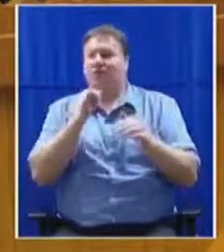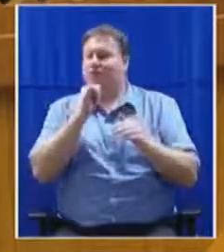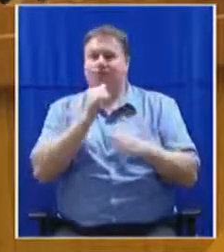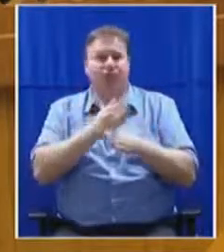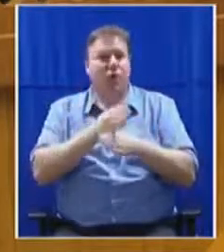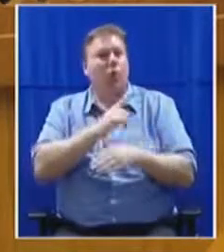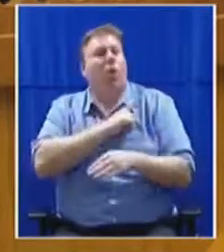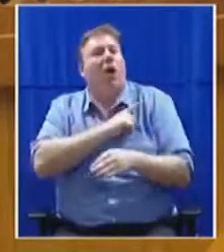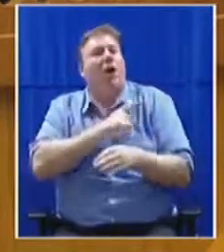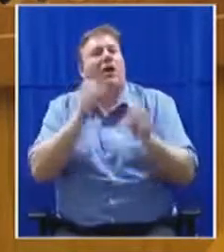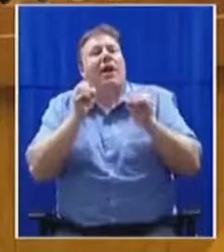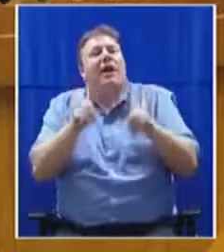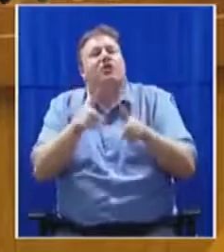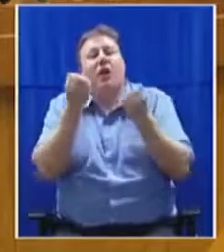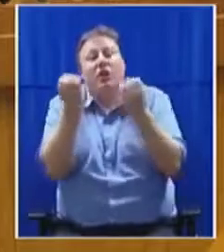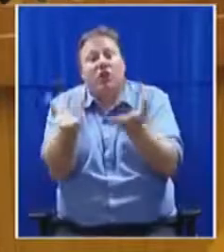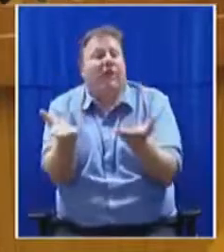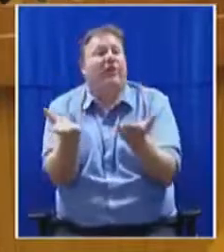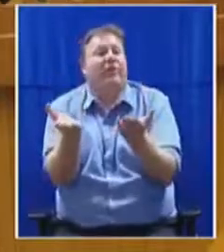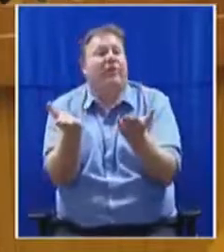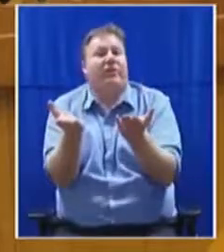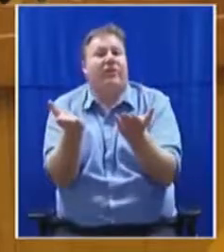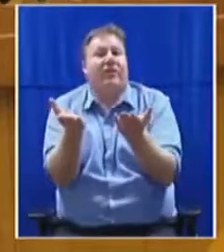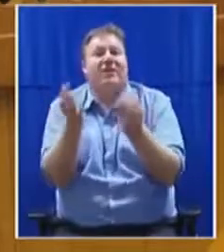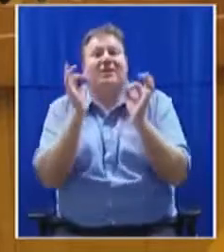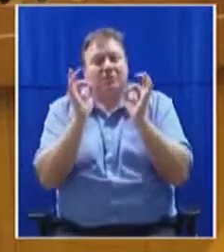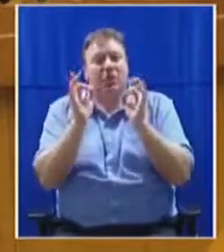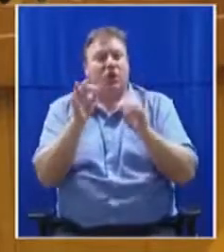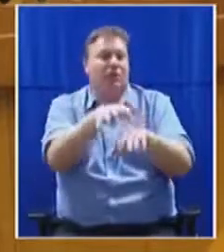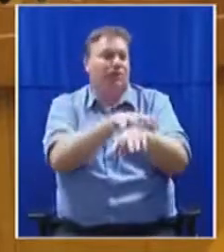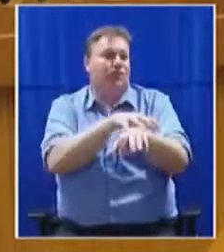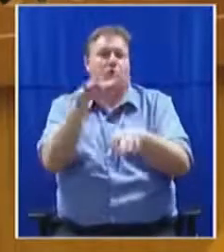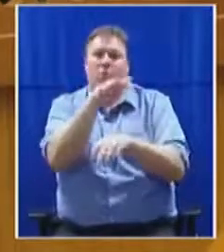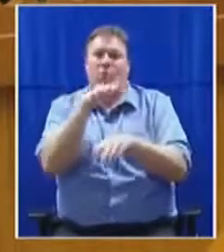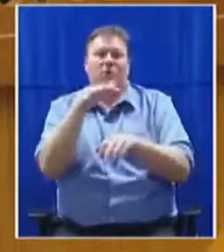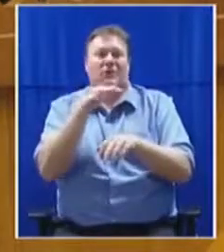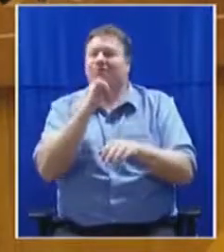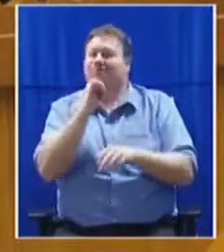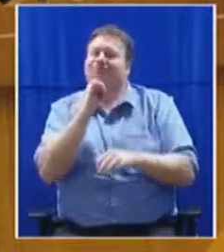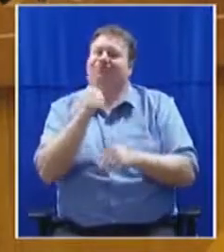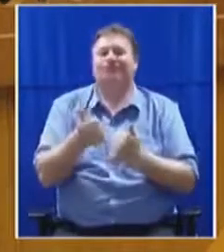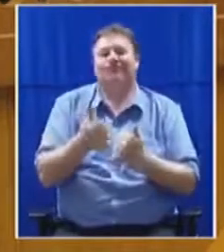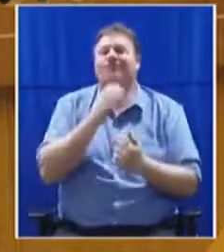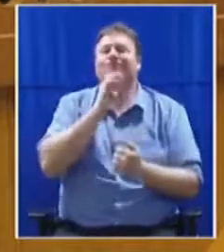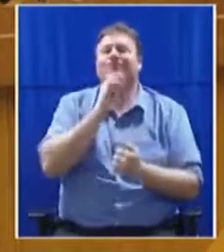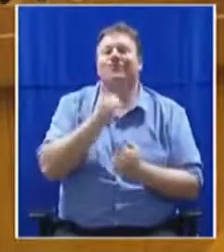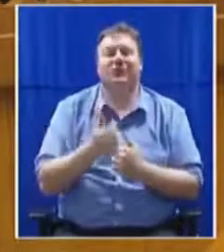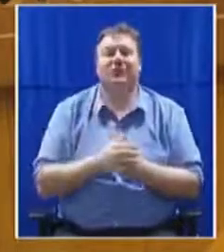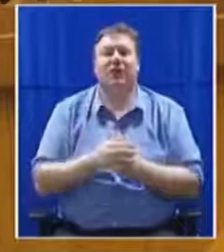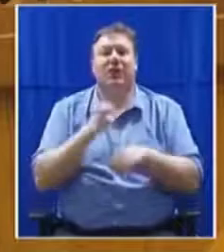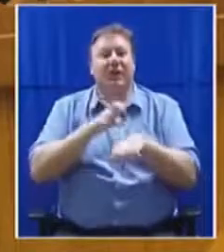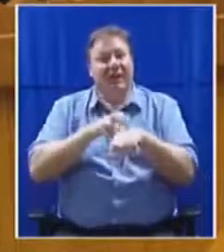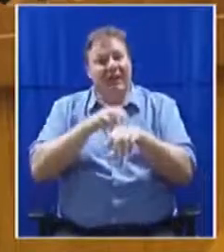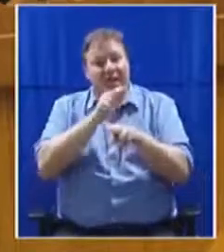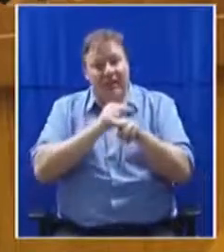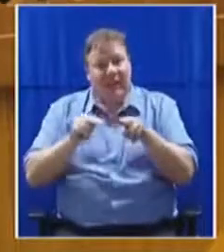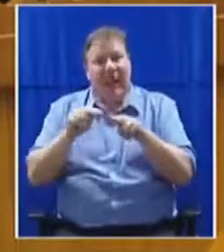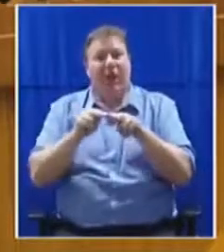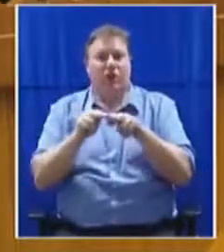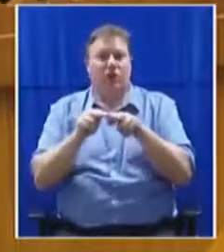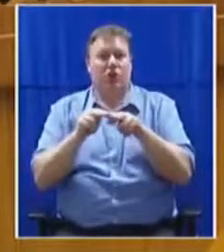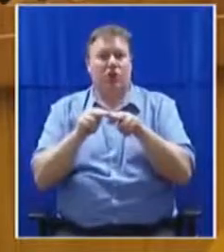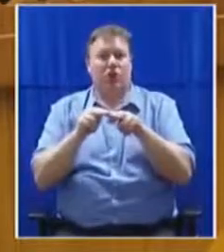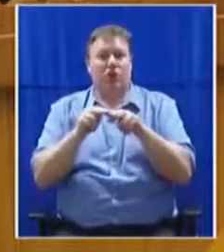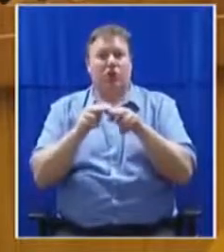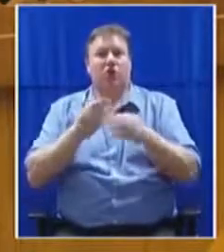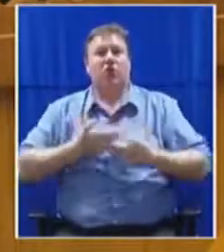the education that we give them, particularly in rural communities, is poor. It's time that we set up a national civilian service where young